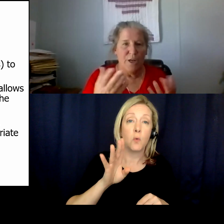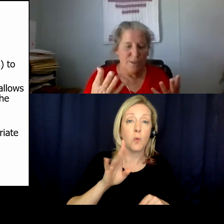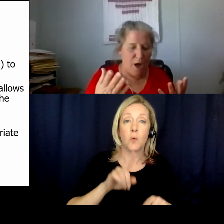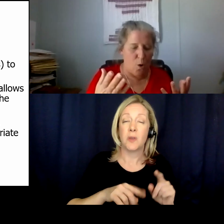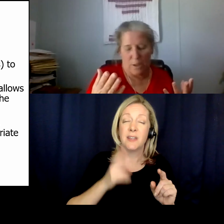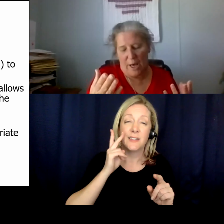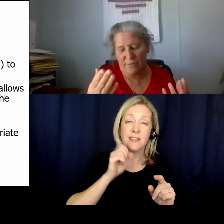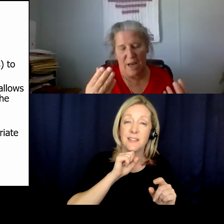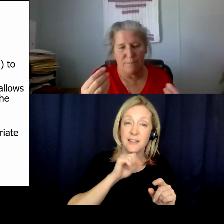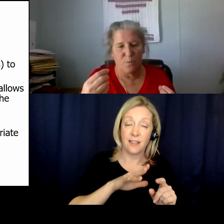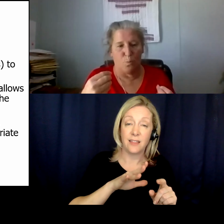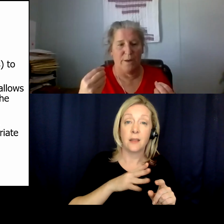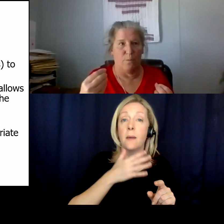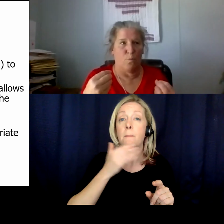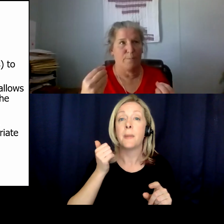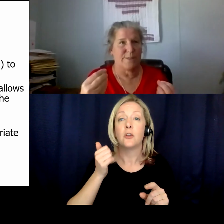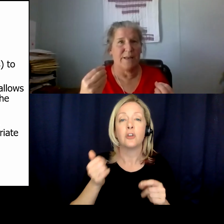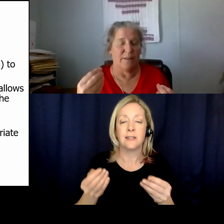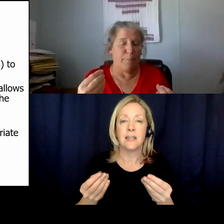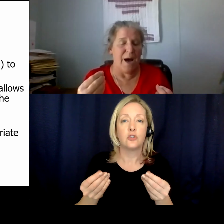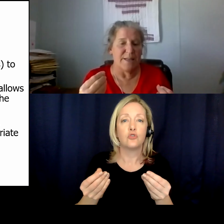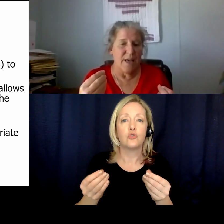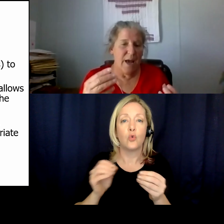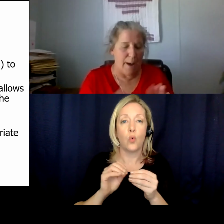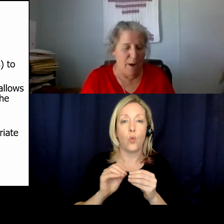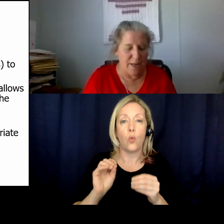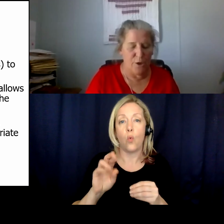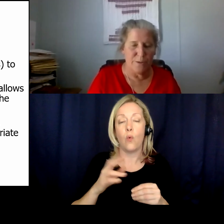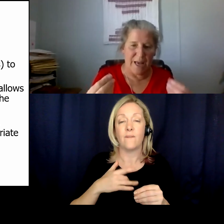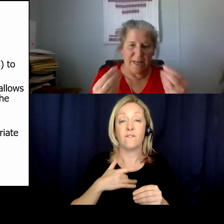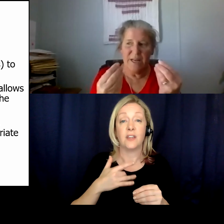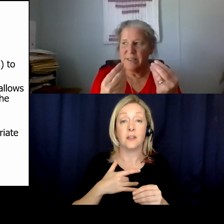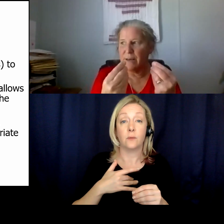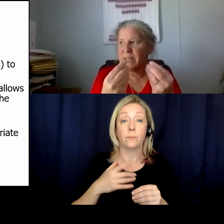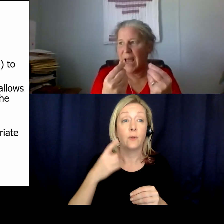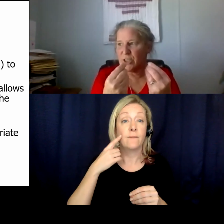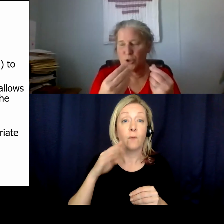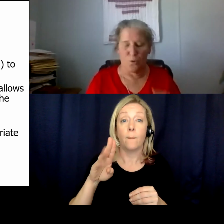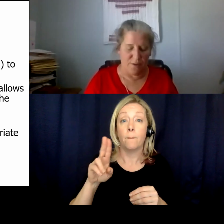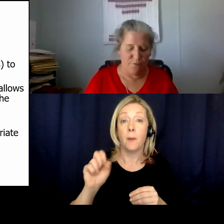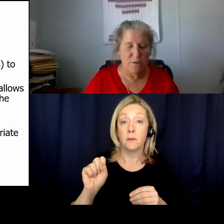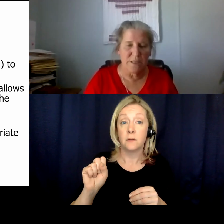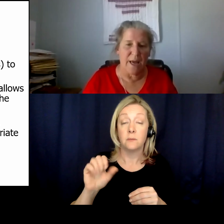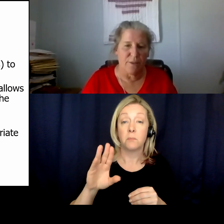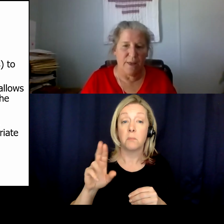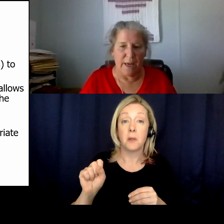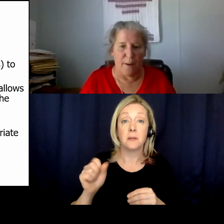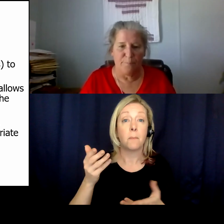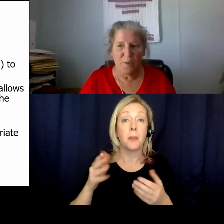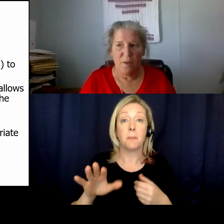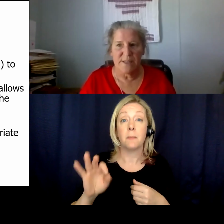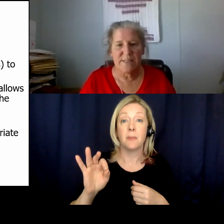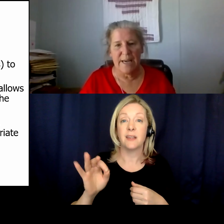feel. So a lot of times when it representing the bus, I might use like some texture that feels like